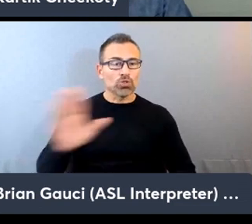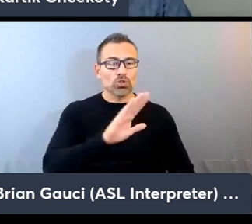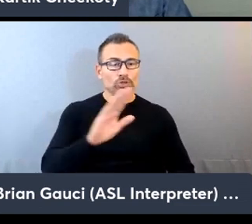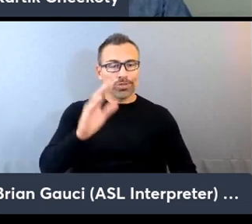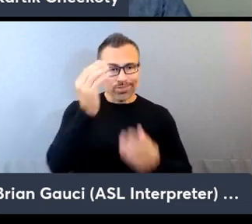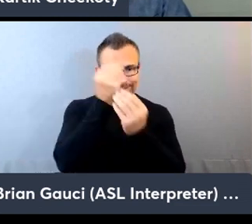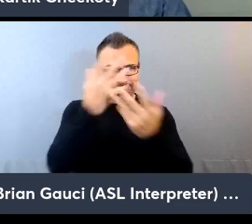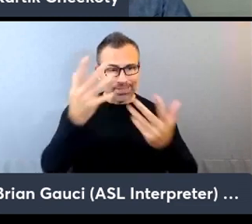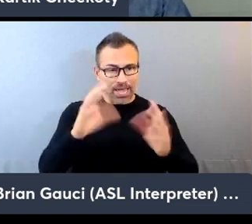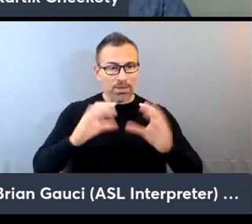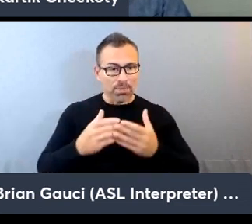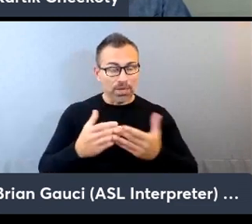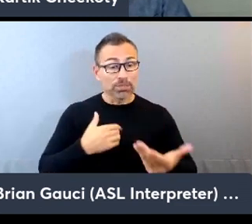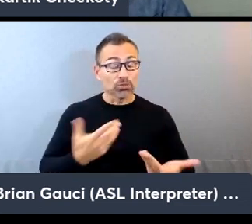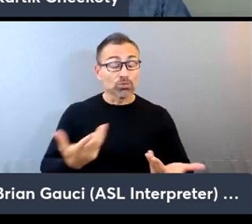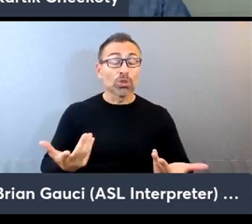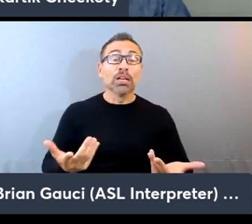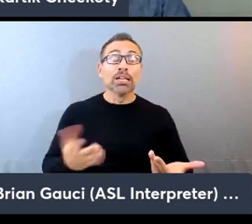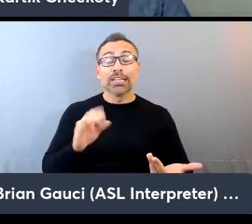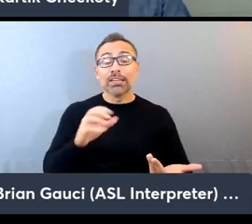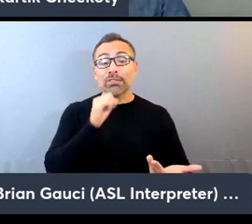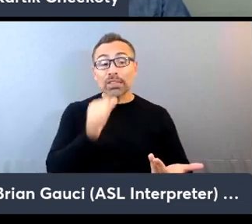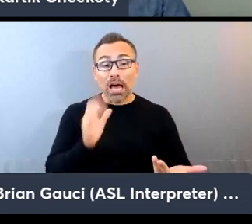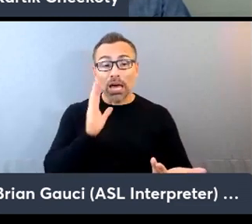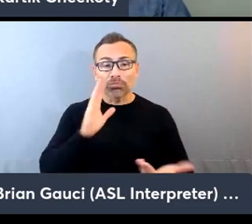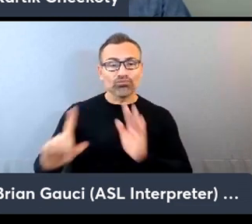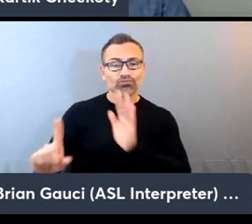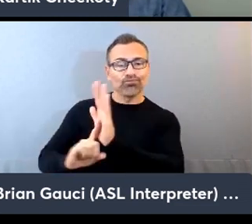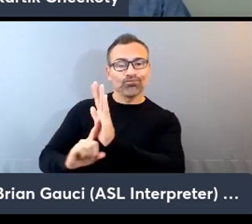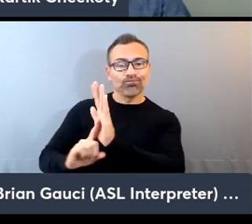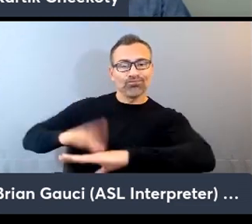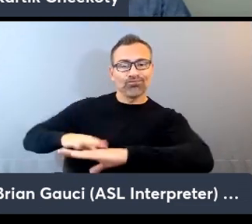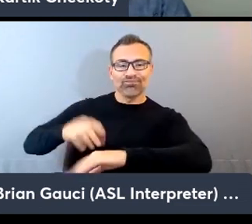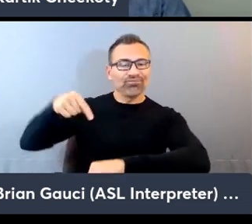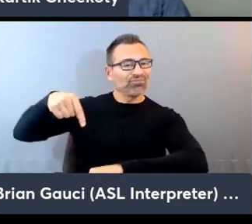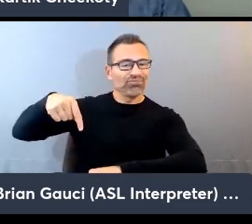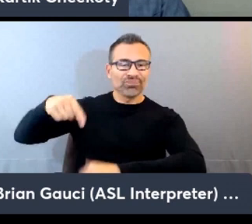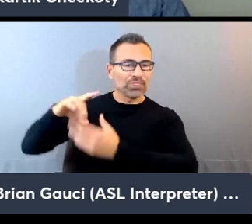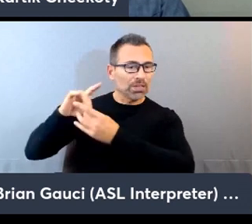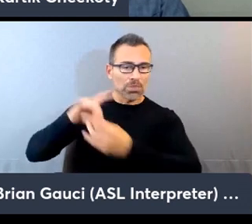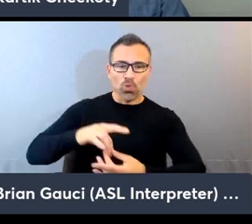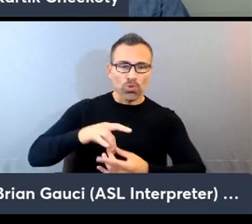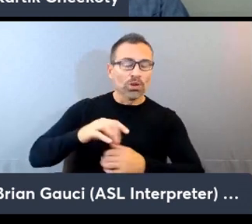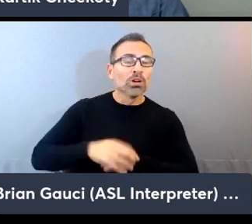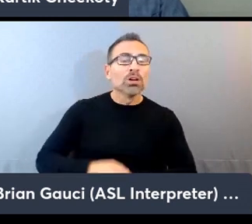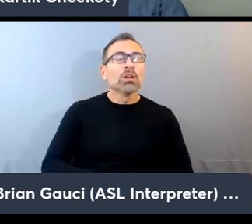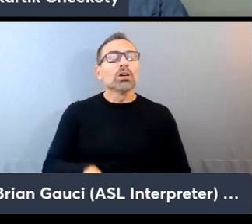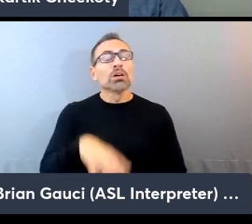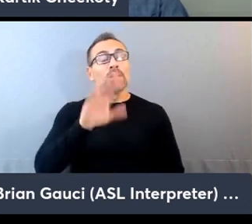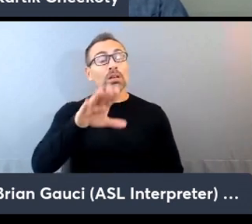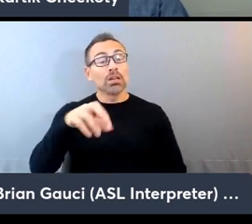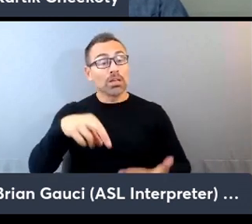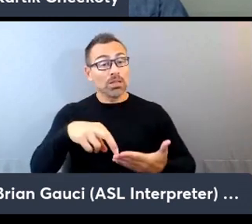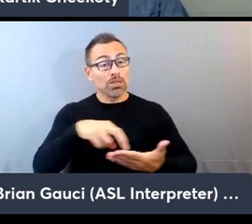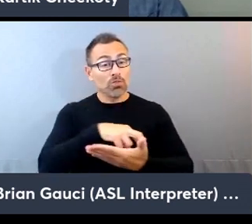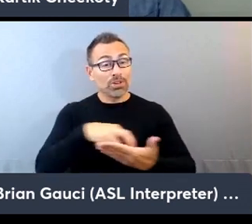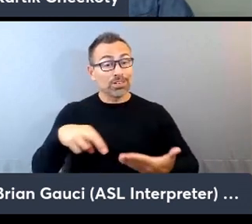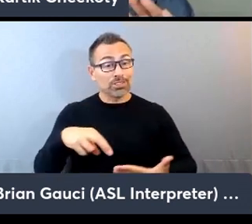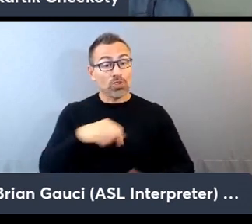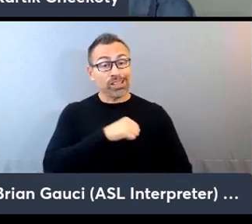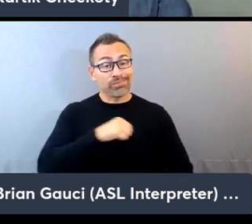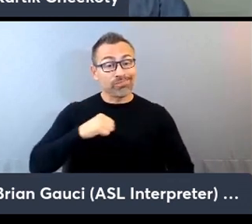it doesn't, it actually alerts you that the account does not belong to that. And the registered administrator